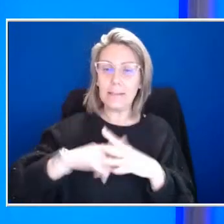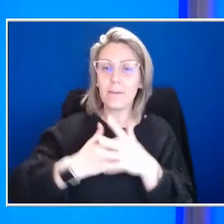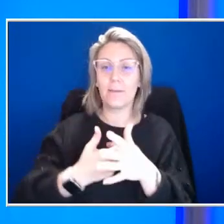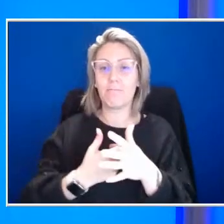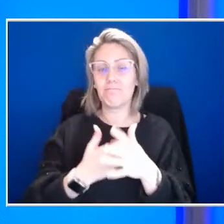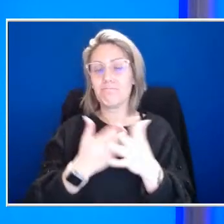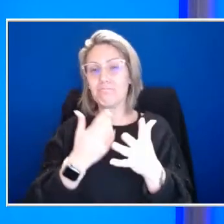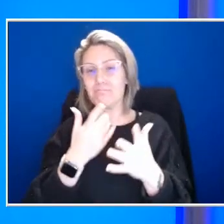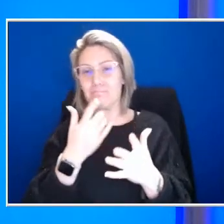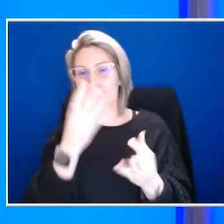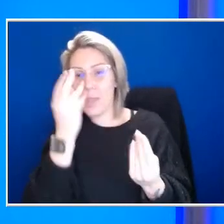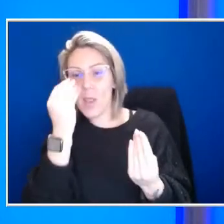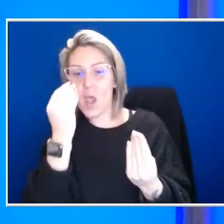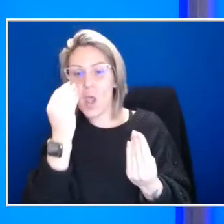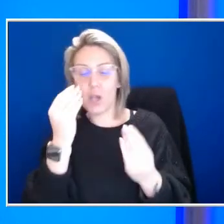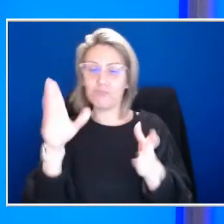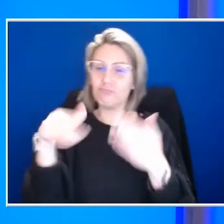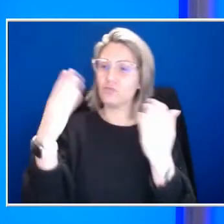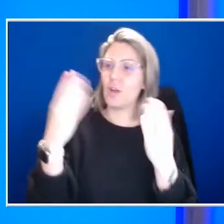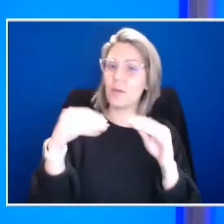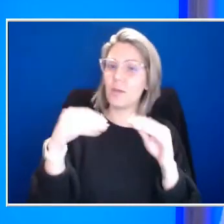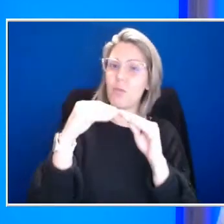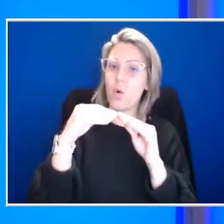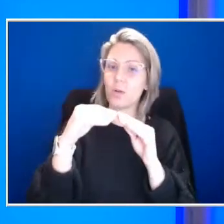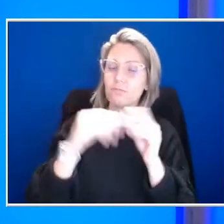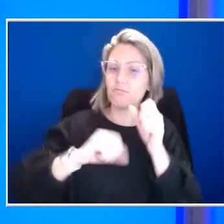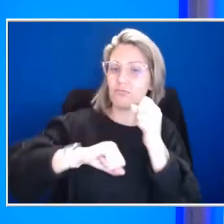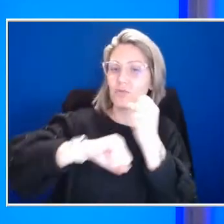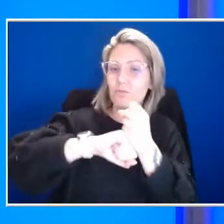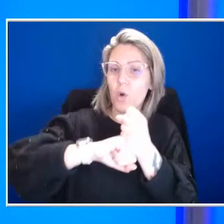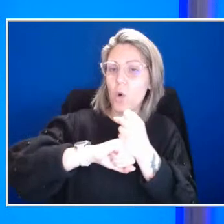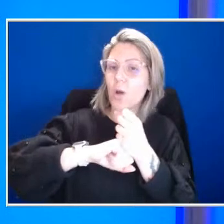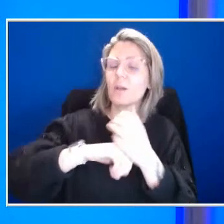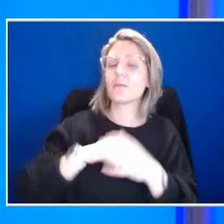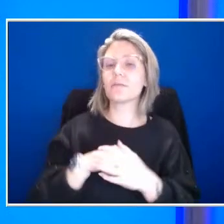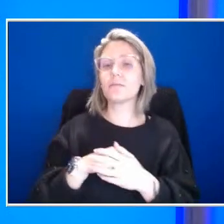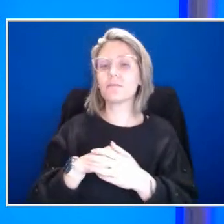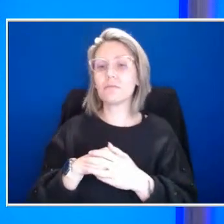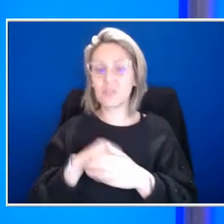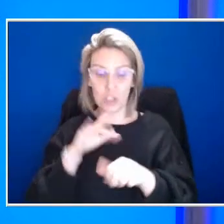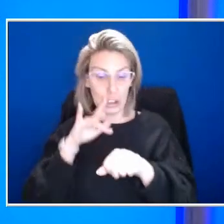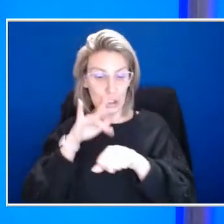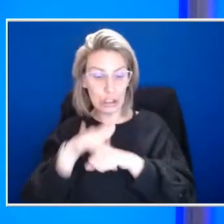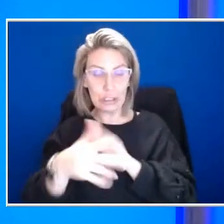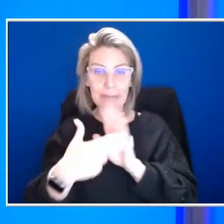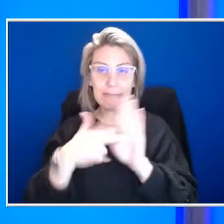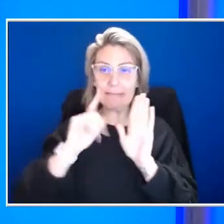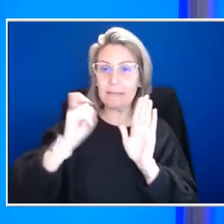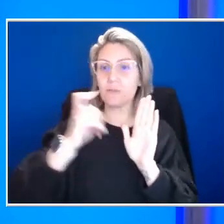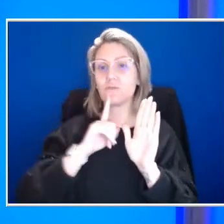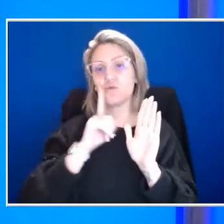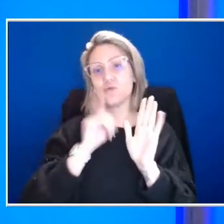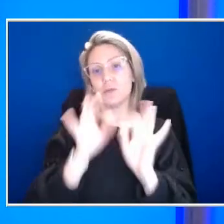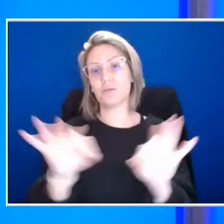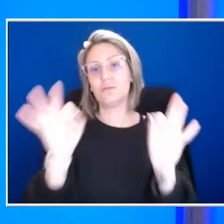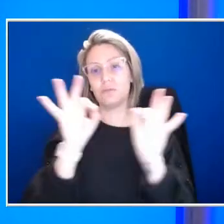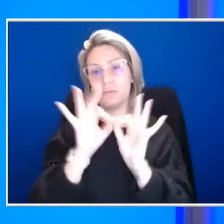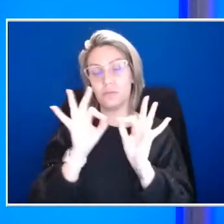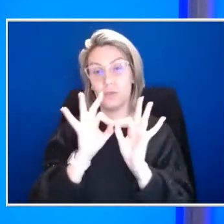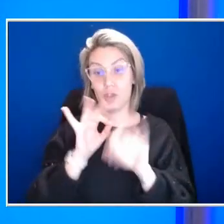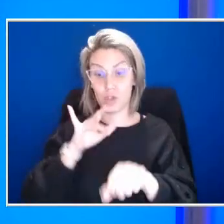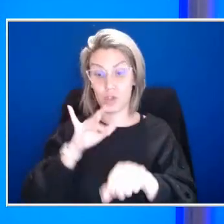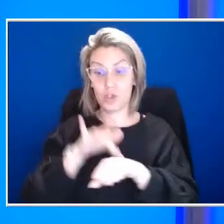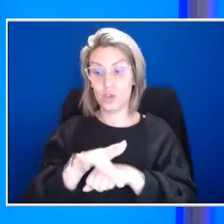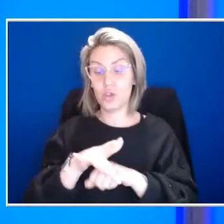more support even up front. Earlier diagnosis is very, very important, because earlier diagnosed patients, more